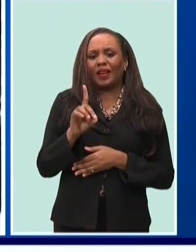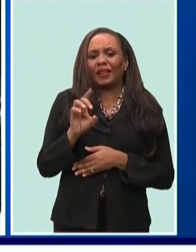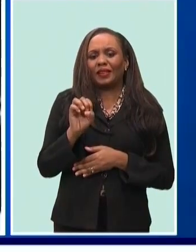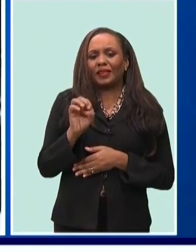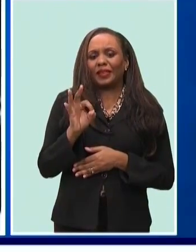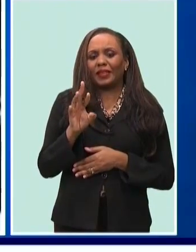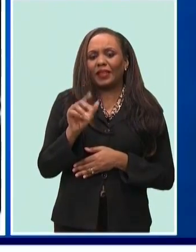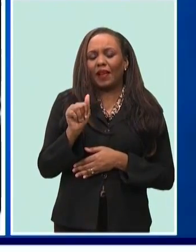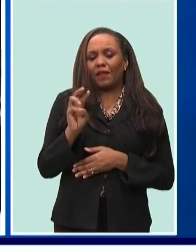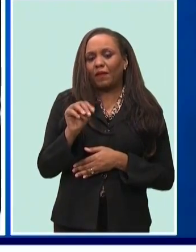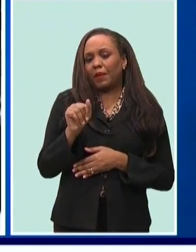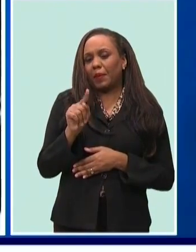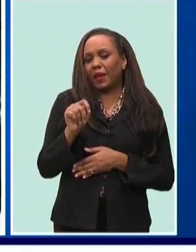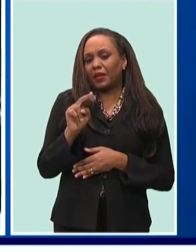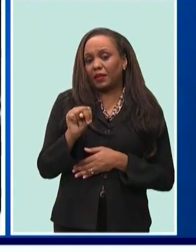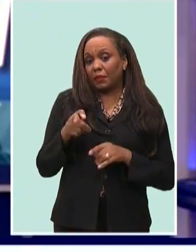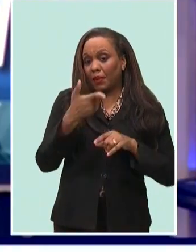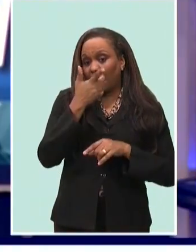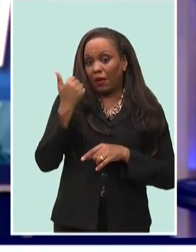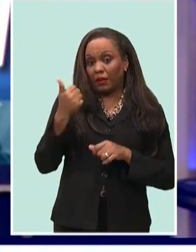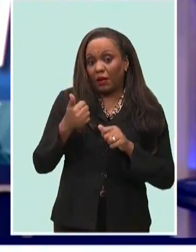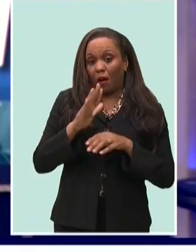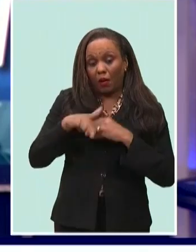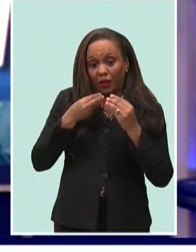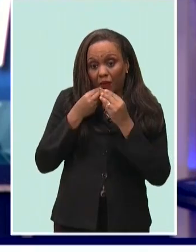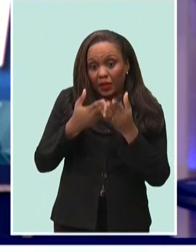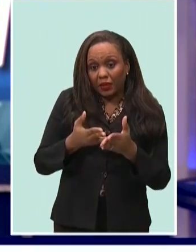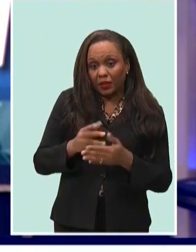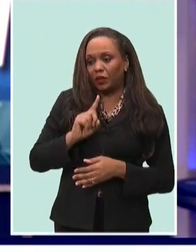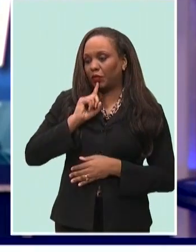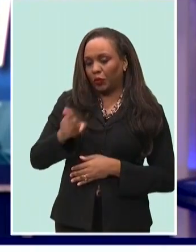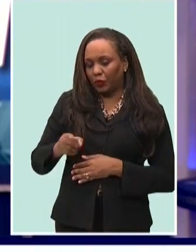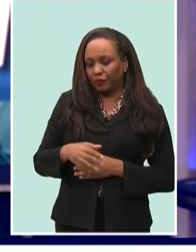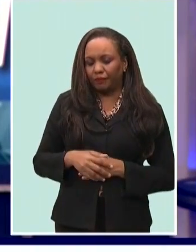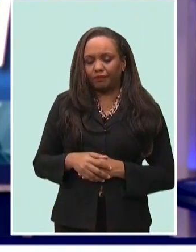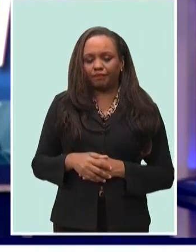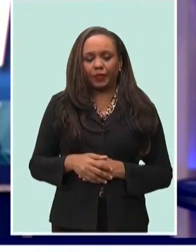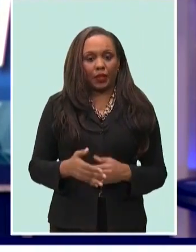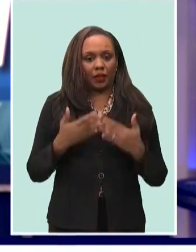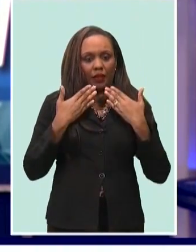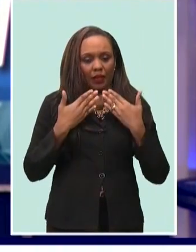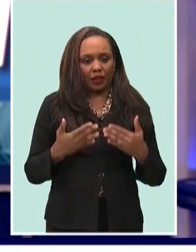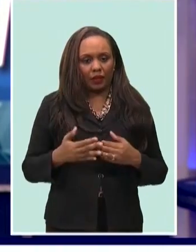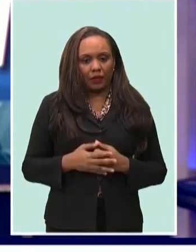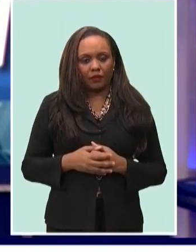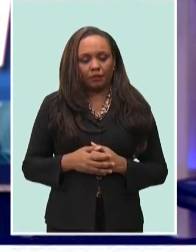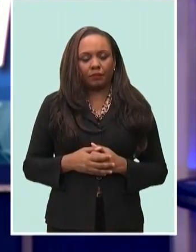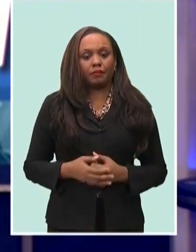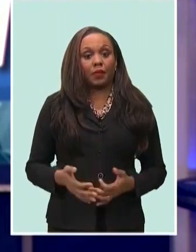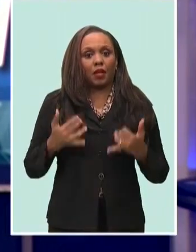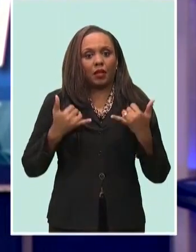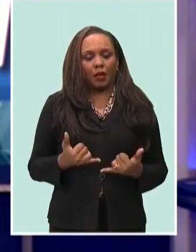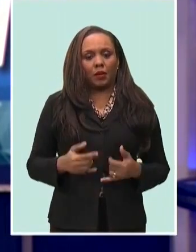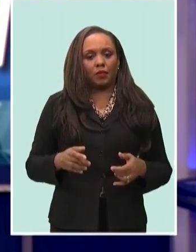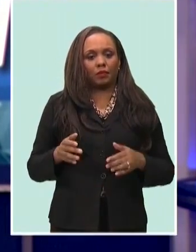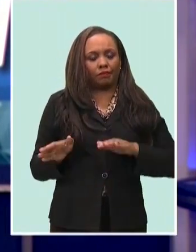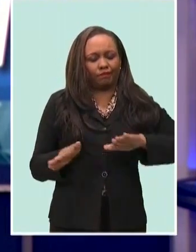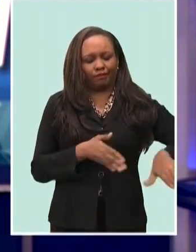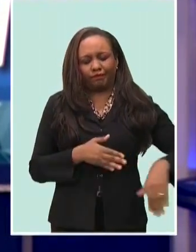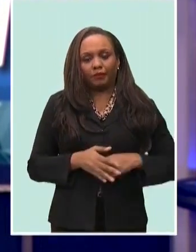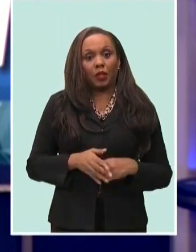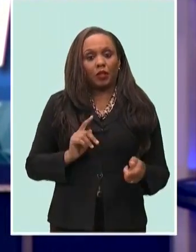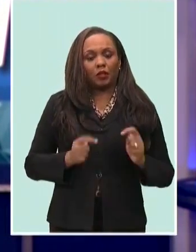situation as it stands. Back to you, Lisa. And thank you so much, as always, Kent. Well, now over in Trinidad and Tobago,